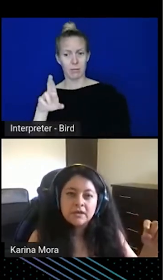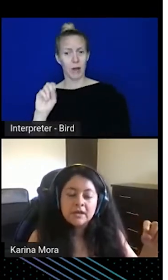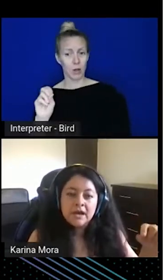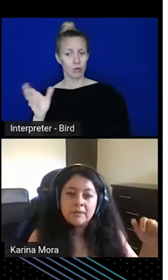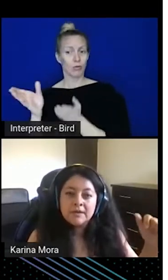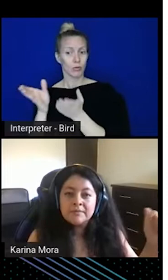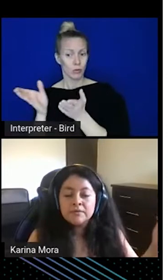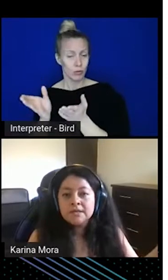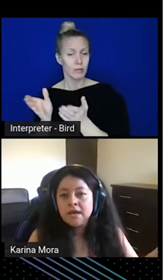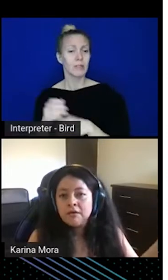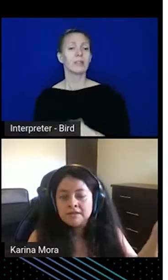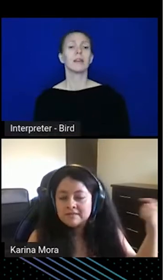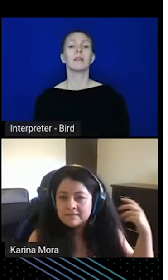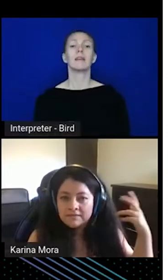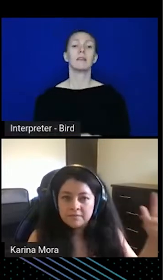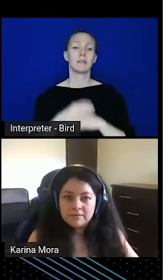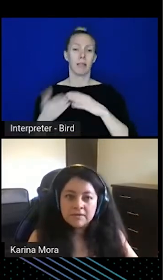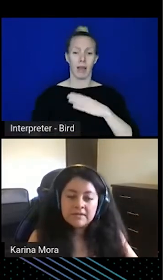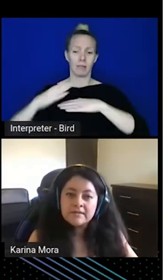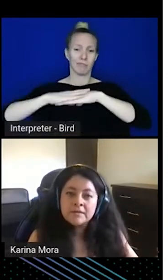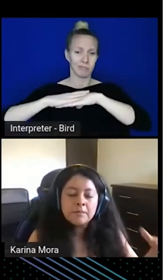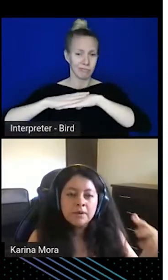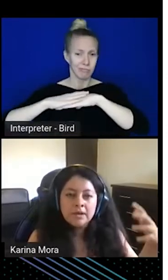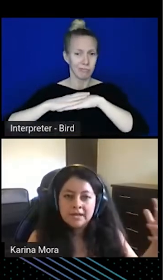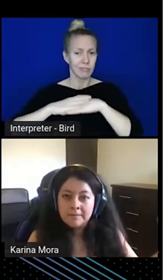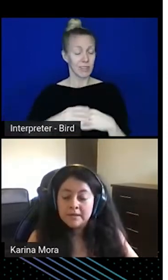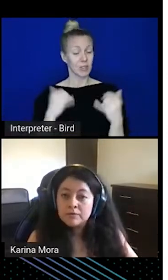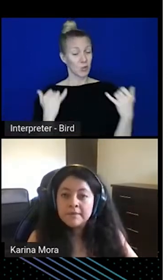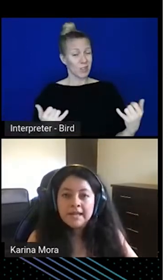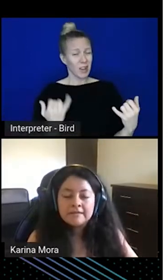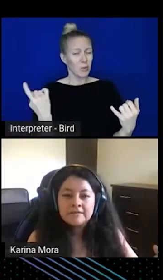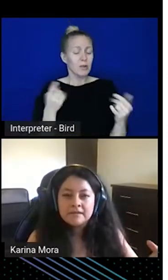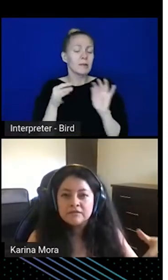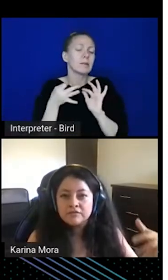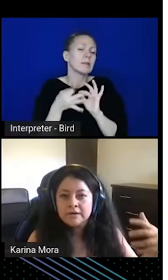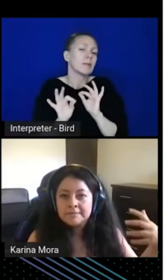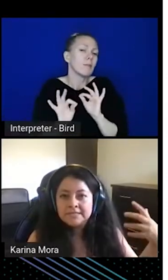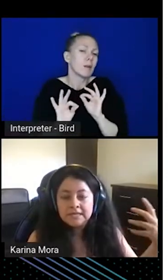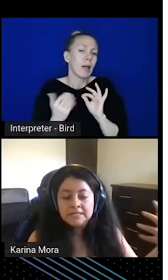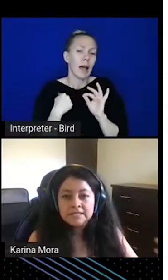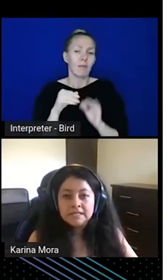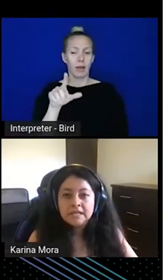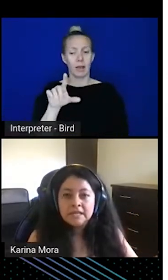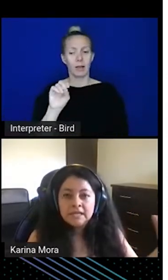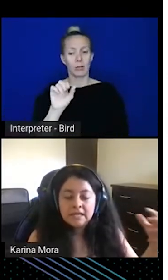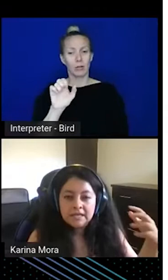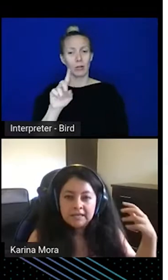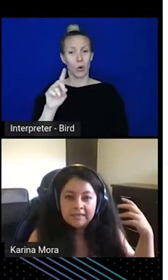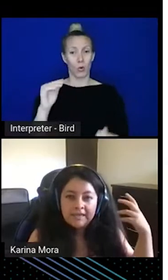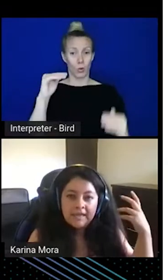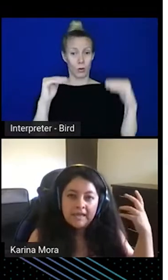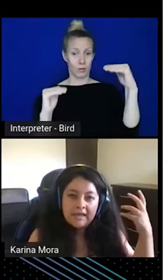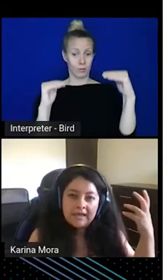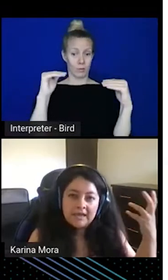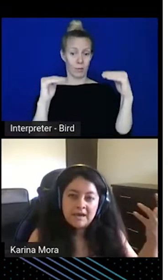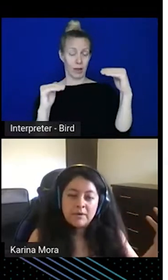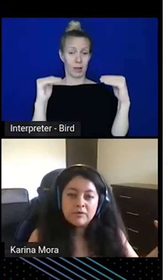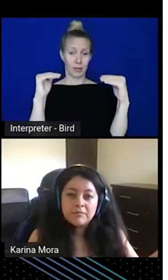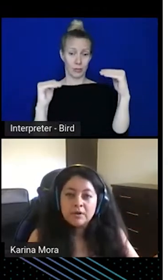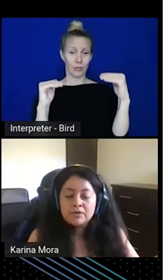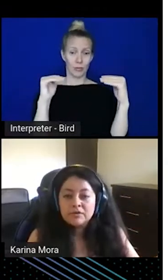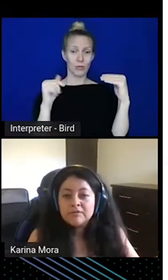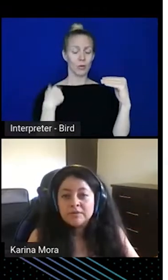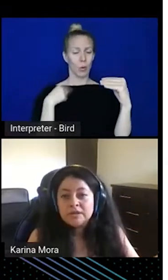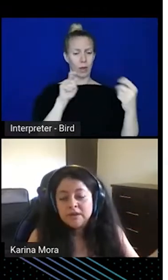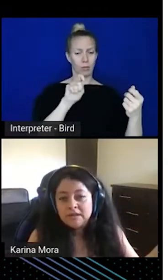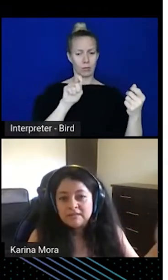mentioned. And what I'm doing now is something really simple. I have a load balancer, so I'm changing the amount